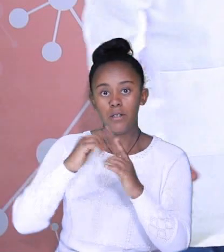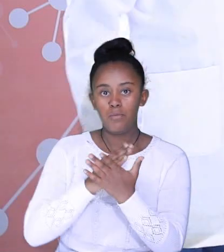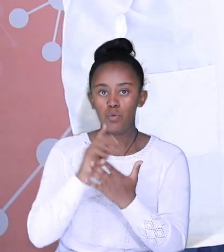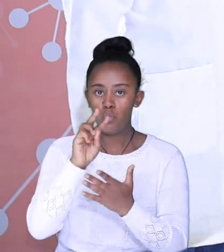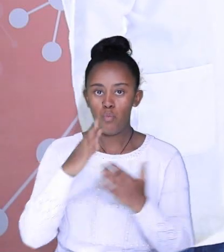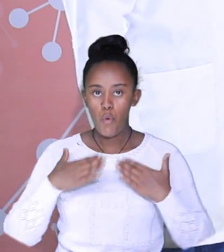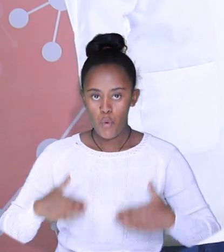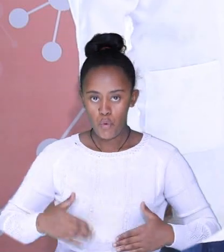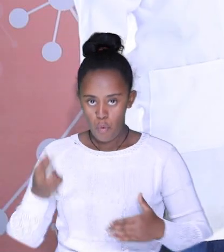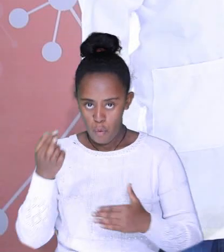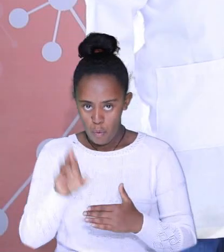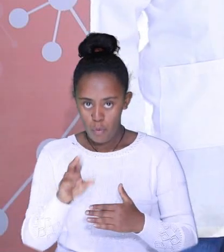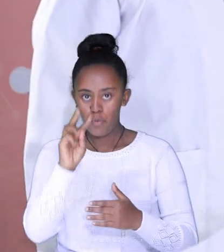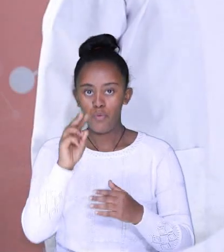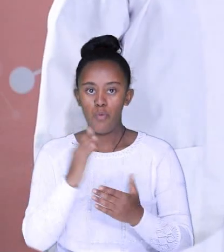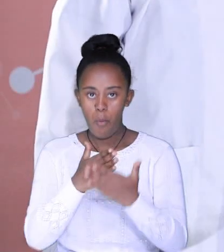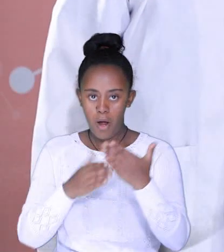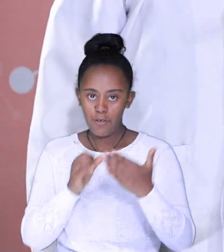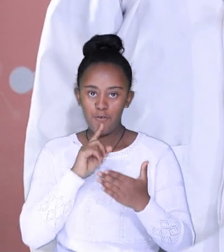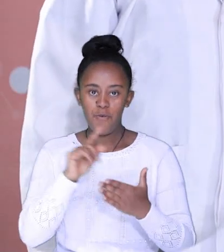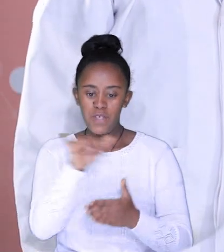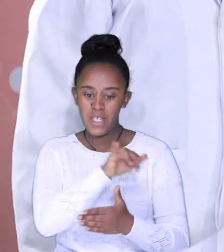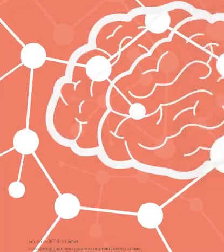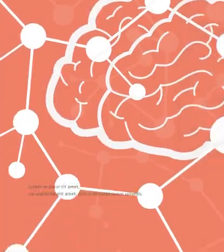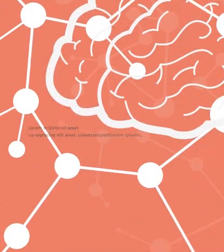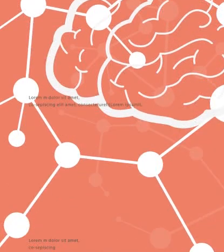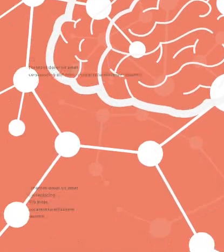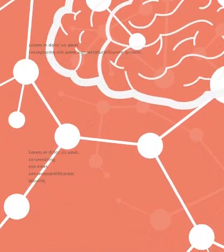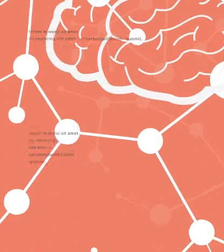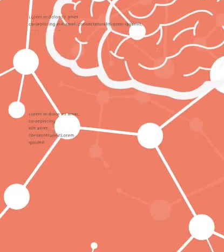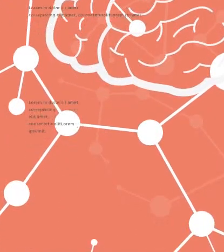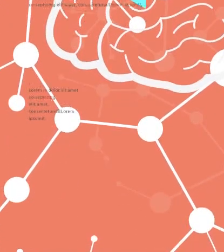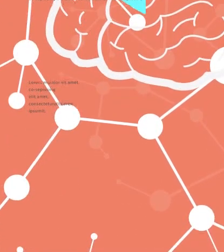two bodies or two parts of the same bodies.